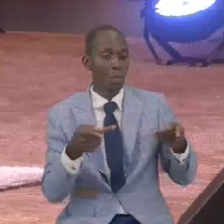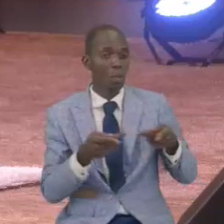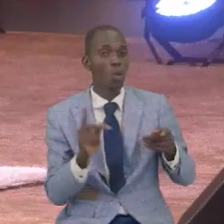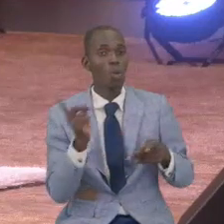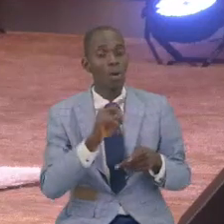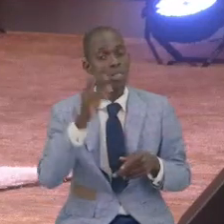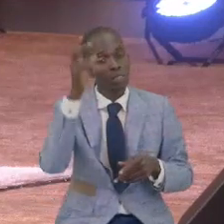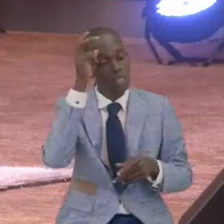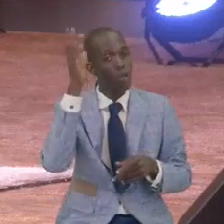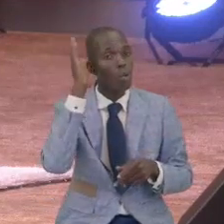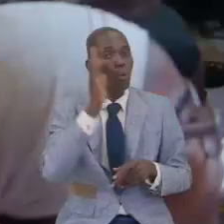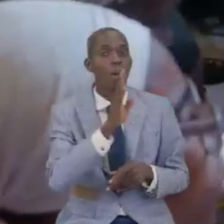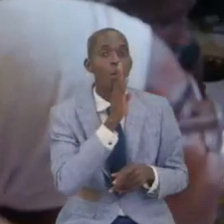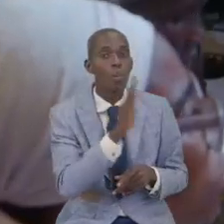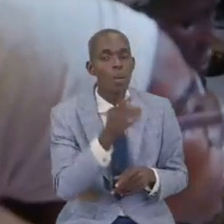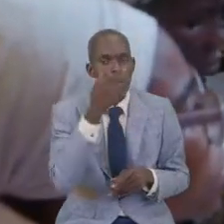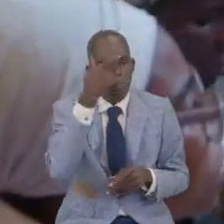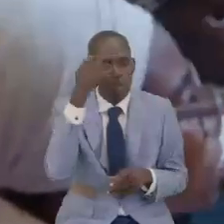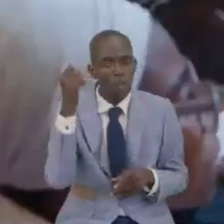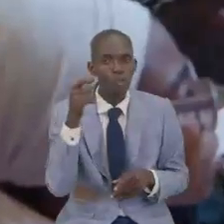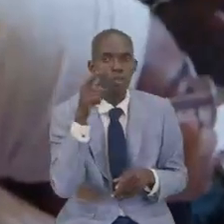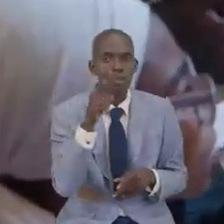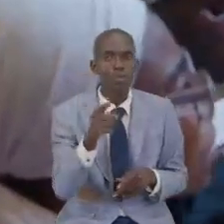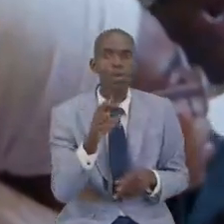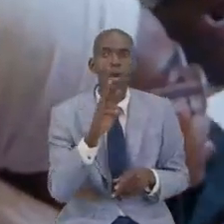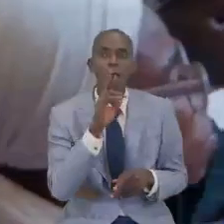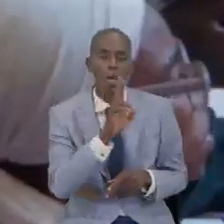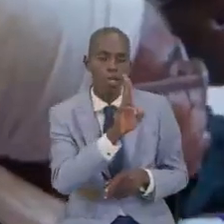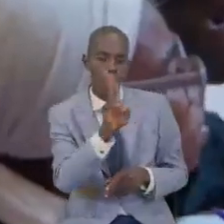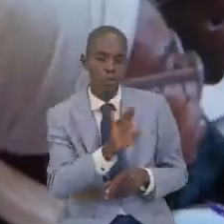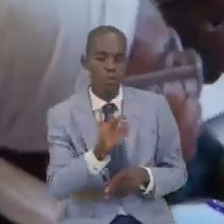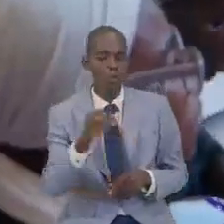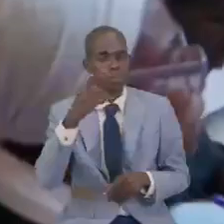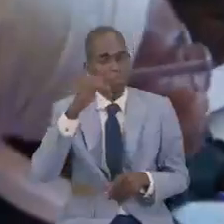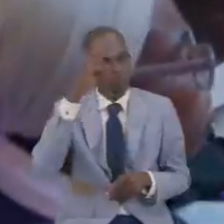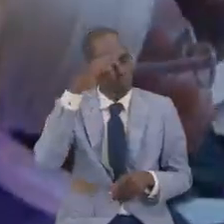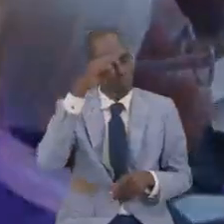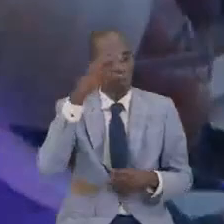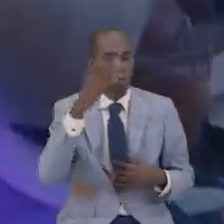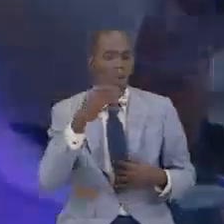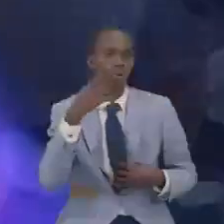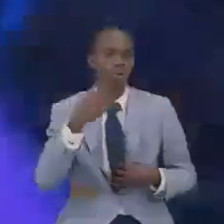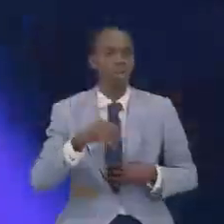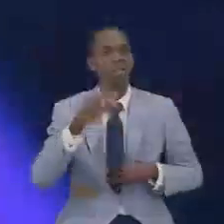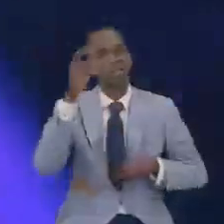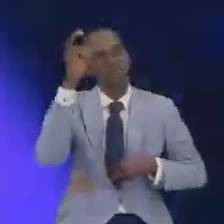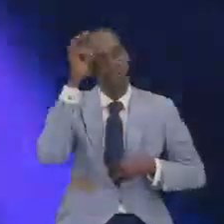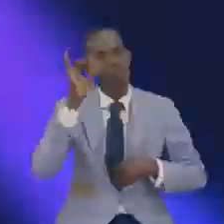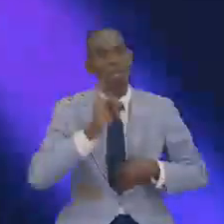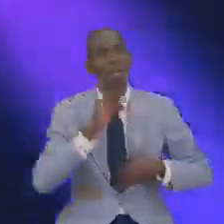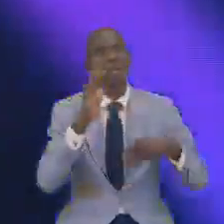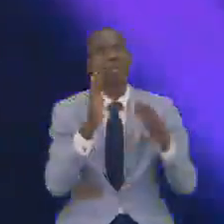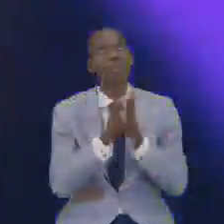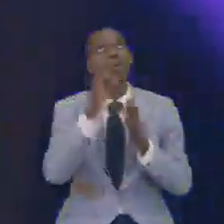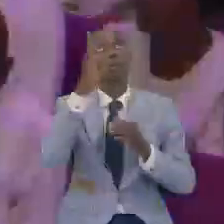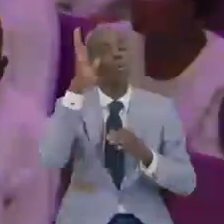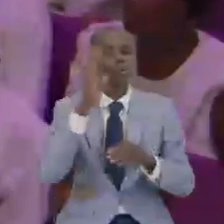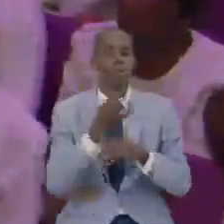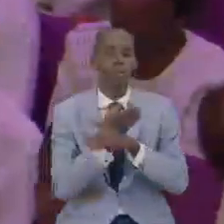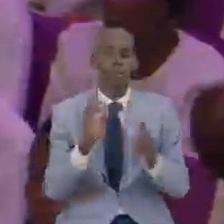go, because you are using the wisdom of the devil. I pray God will deliver